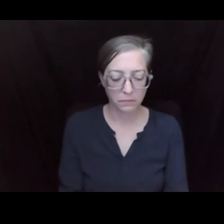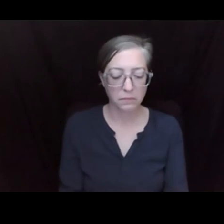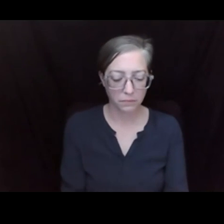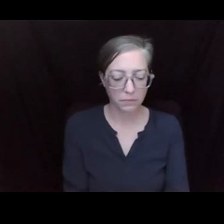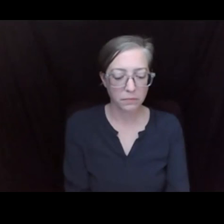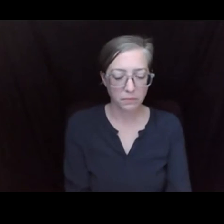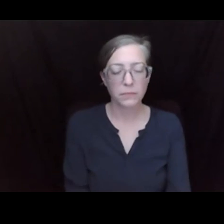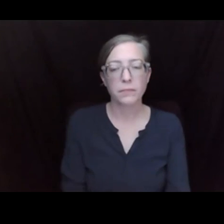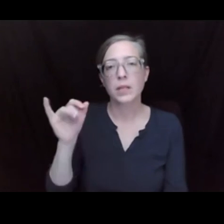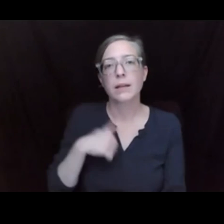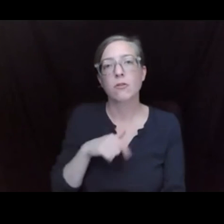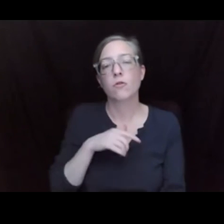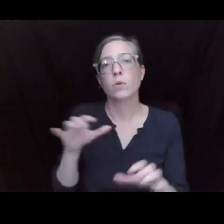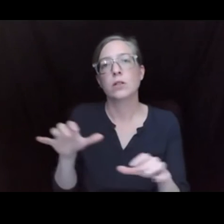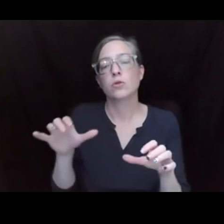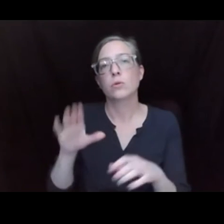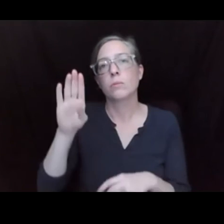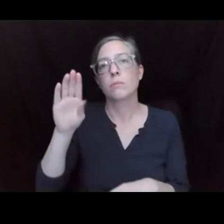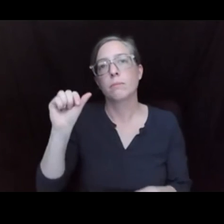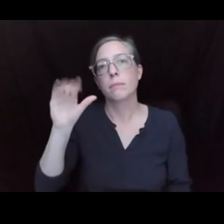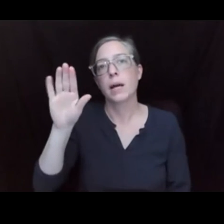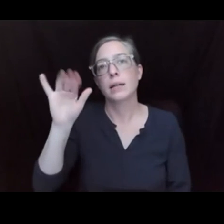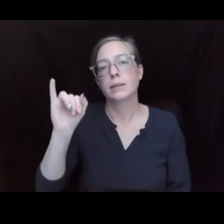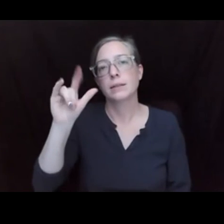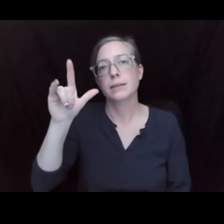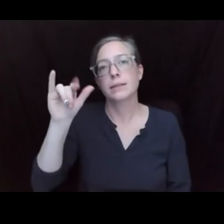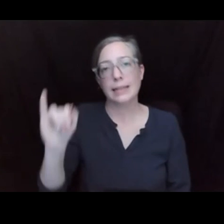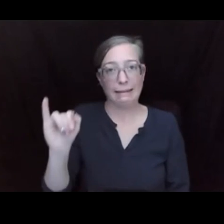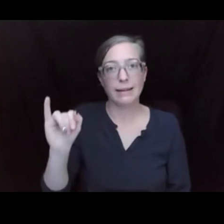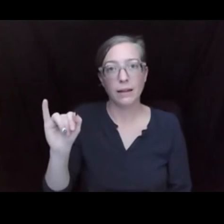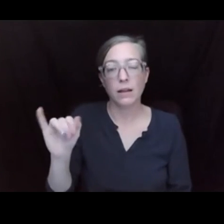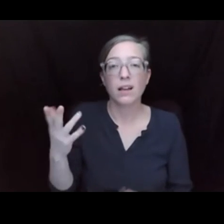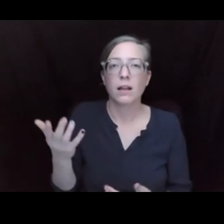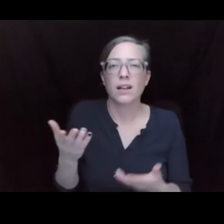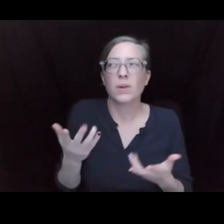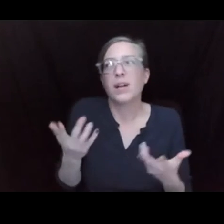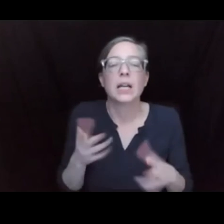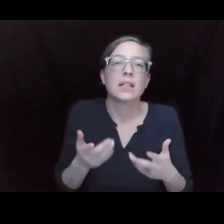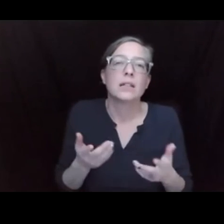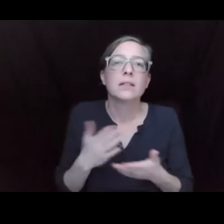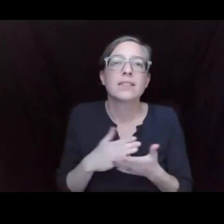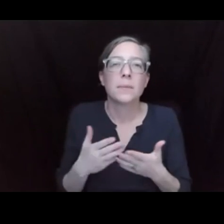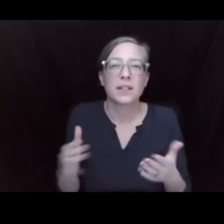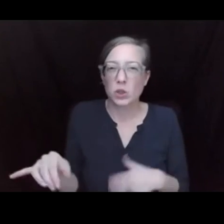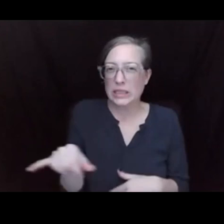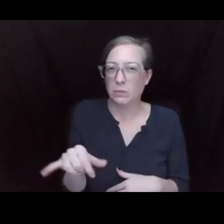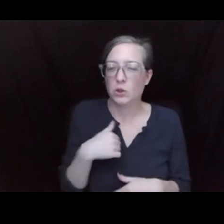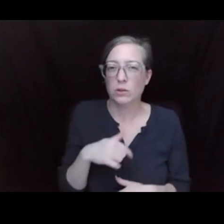cereus and Bacillus subtilis, those things are very similar and we get the same signal. So what we do,